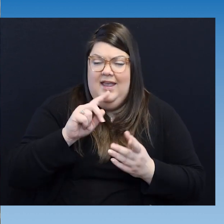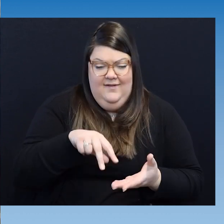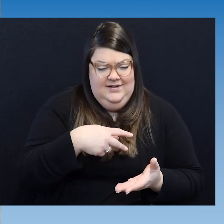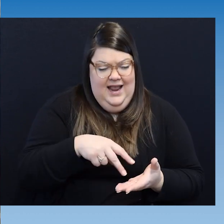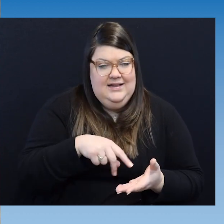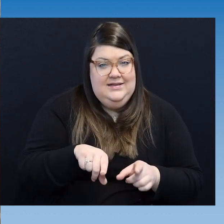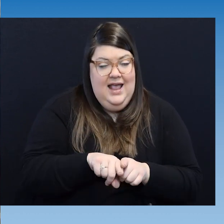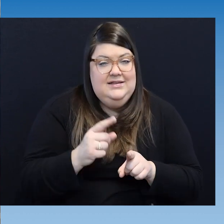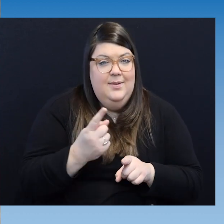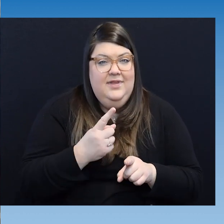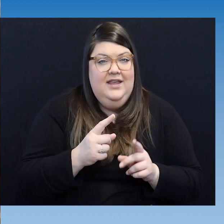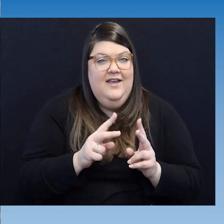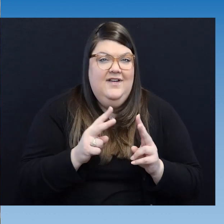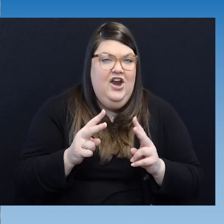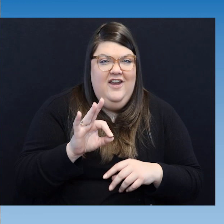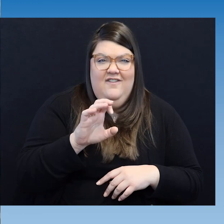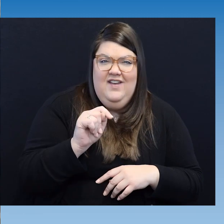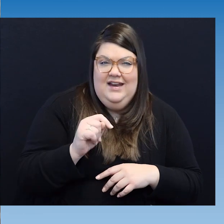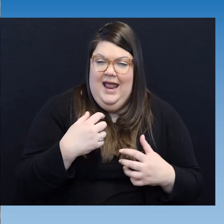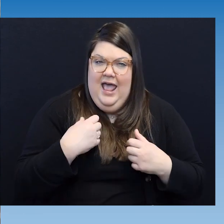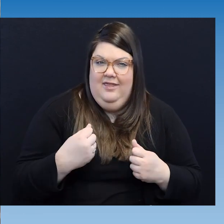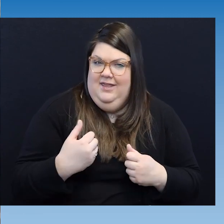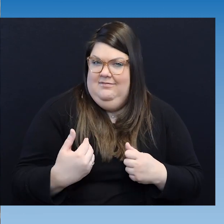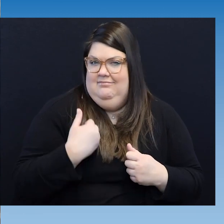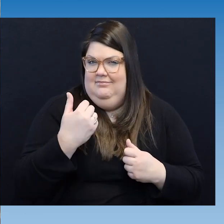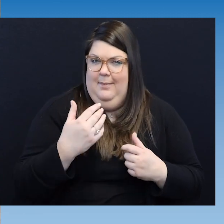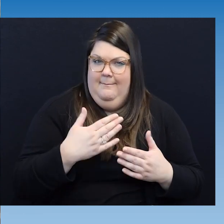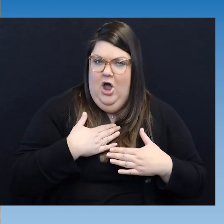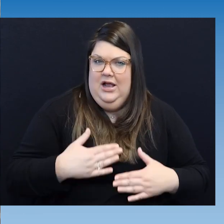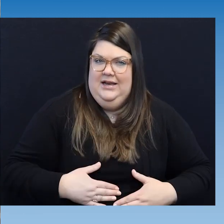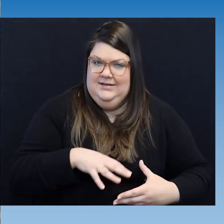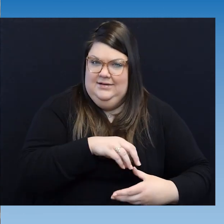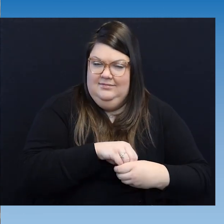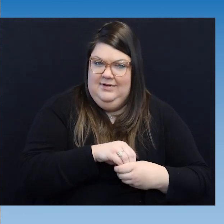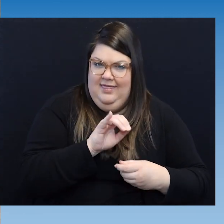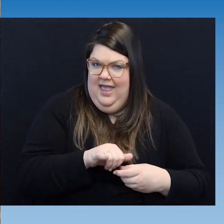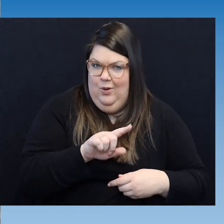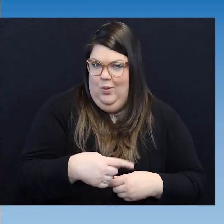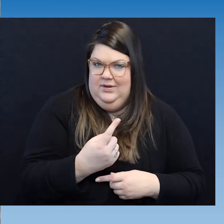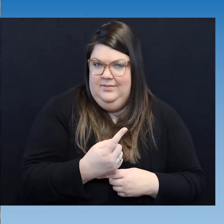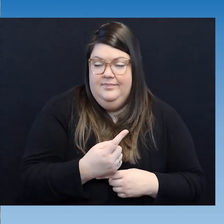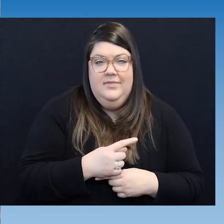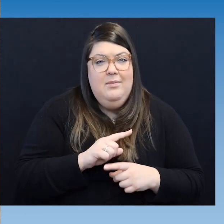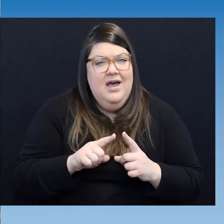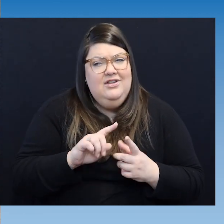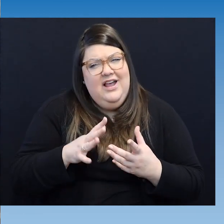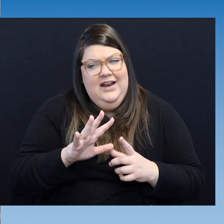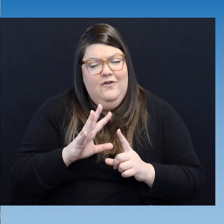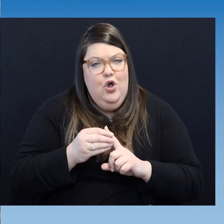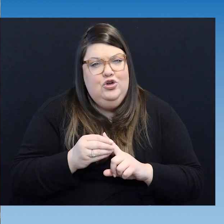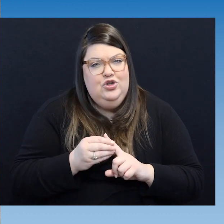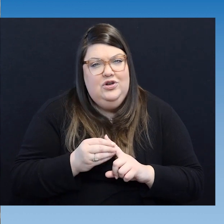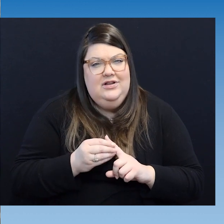something that very fit, healthy bodies are engaged in. And I think that there is a kind of cultural obsession with youth